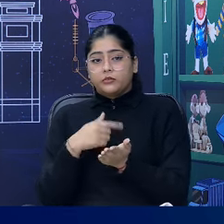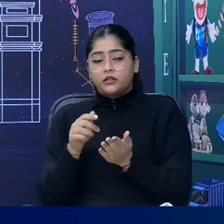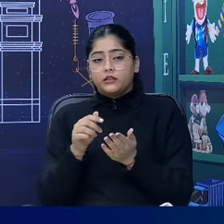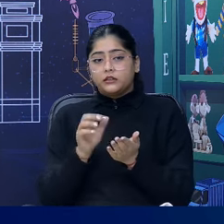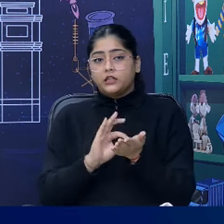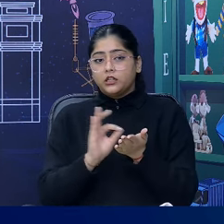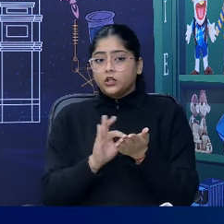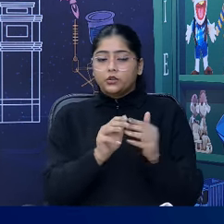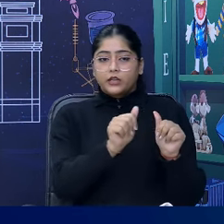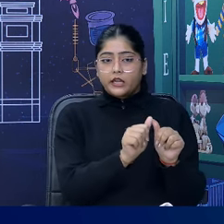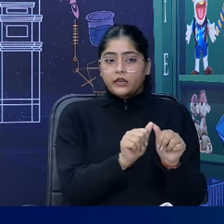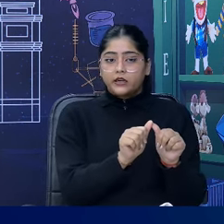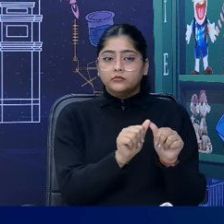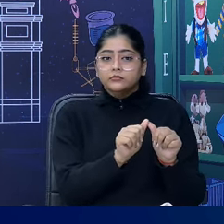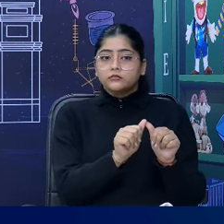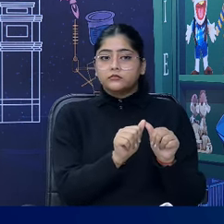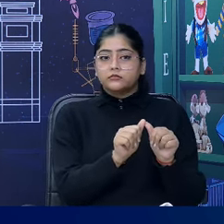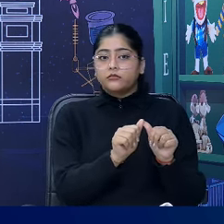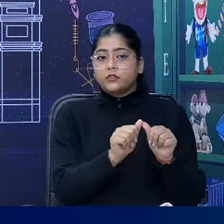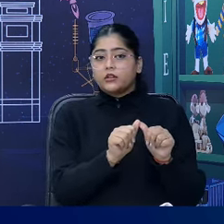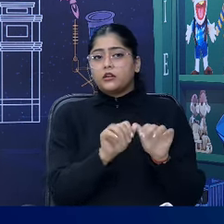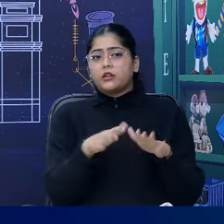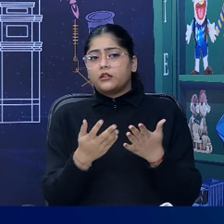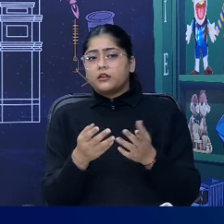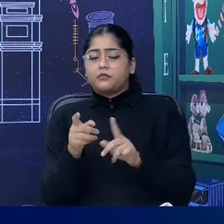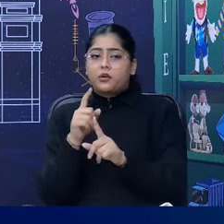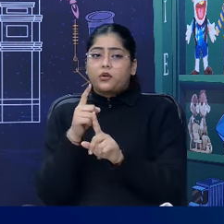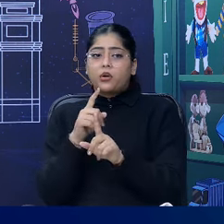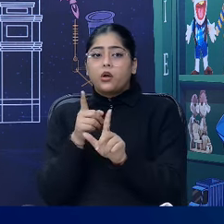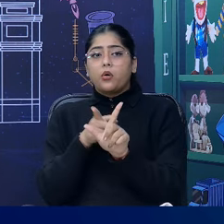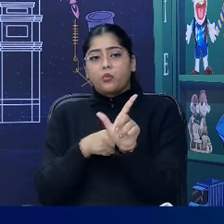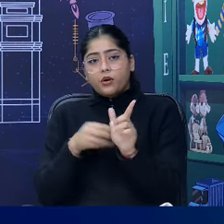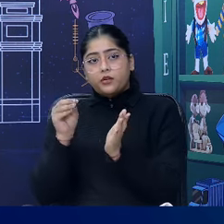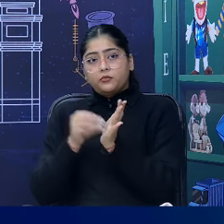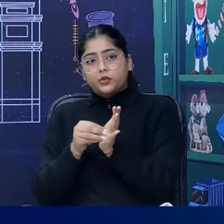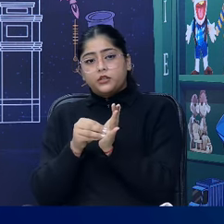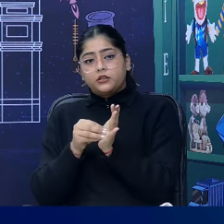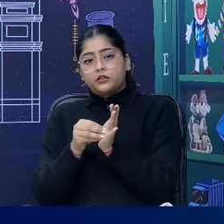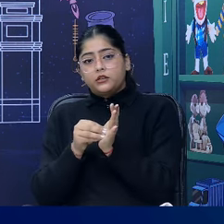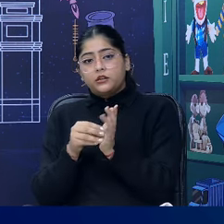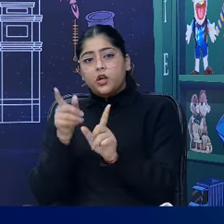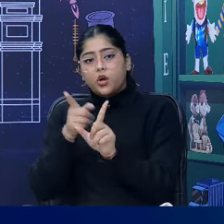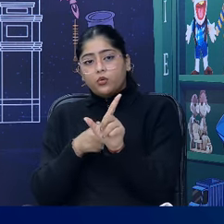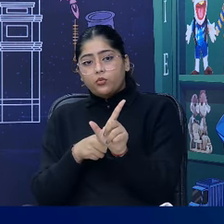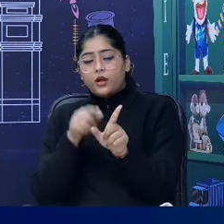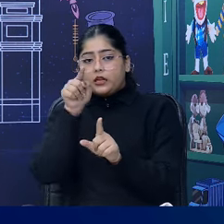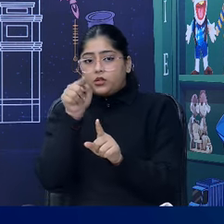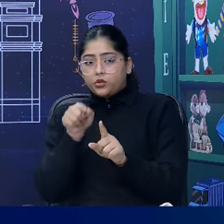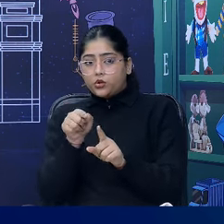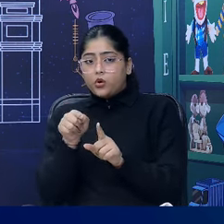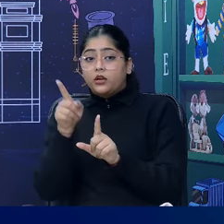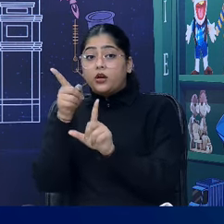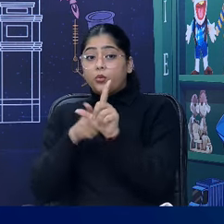y instead of line, I can write down double dot y, such that y is equal to